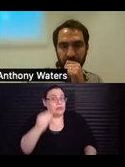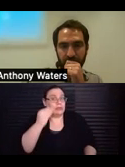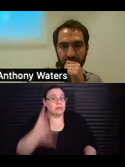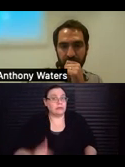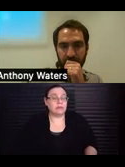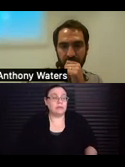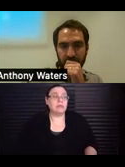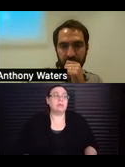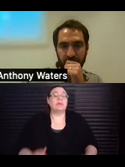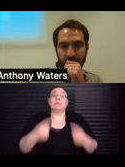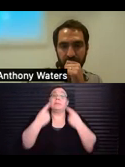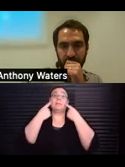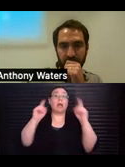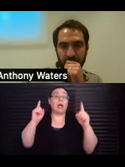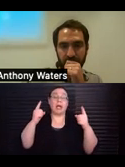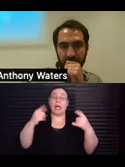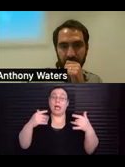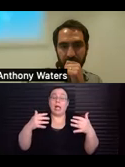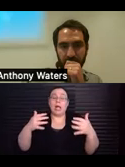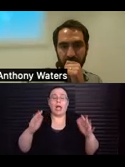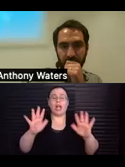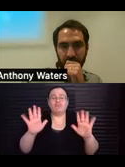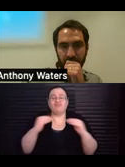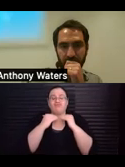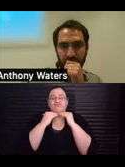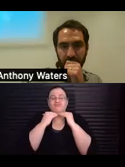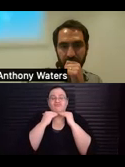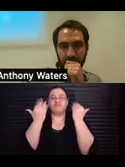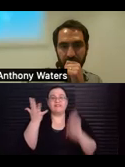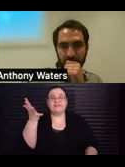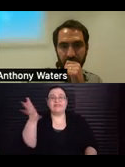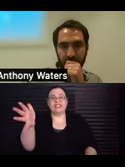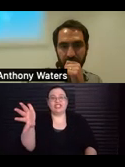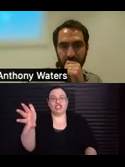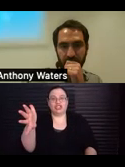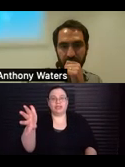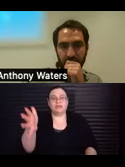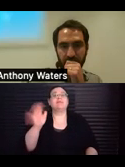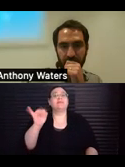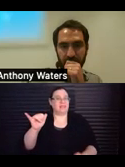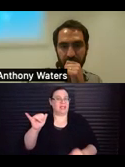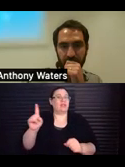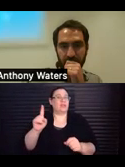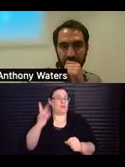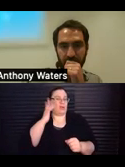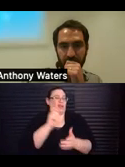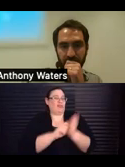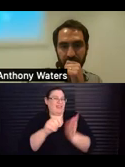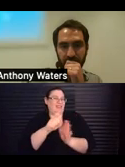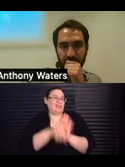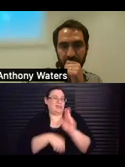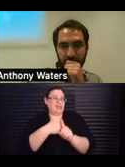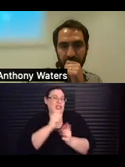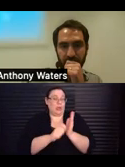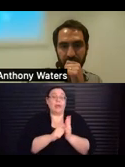I finally got to the point where I just said, I'm done. So that's where the suicide note comes in. Tell my